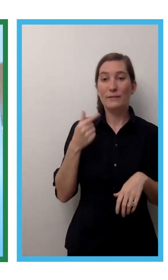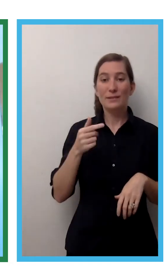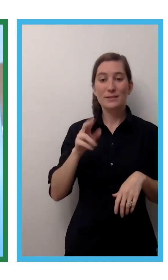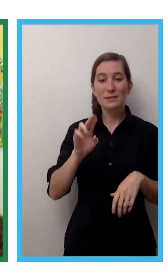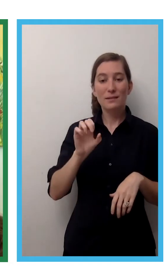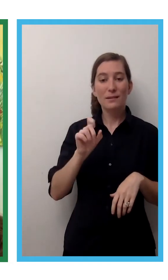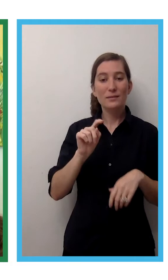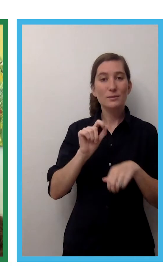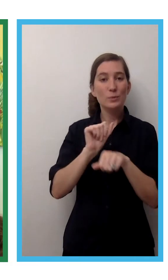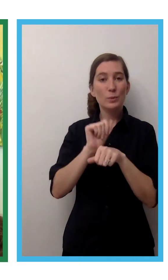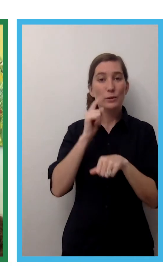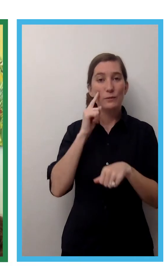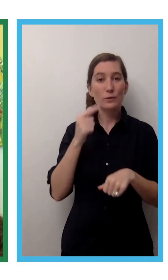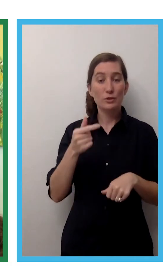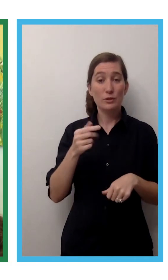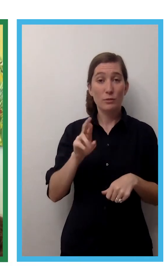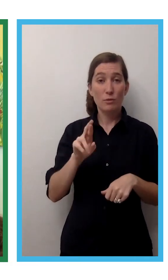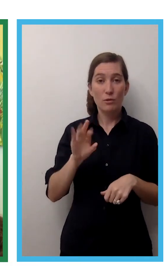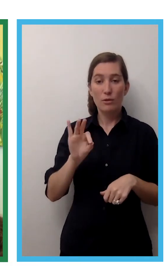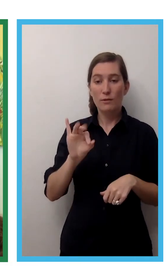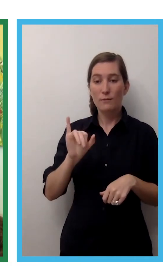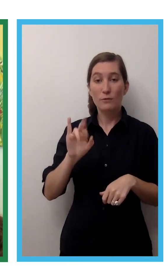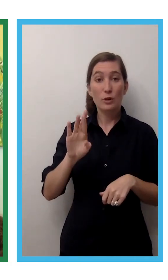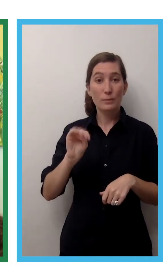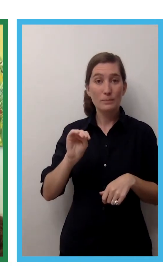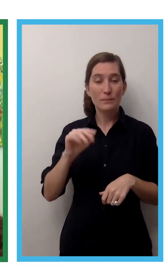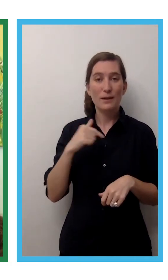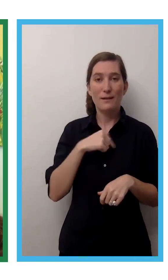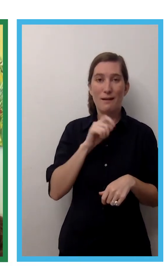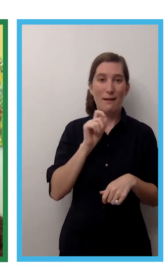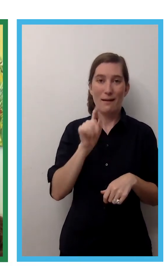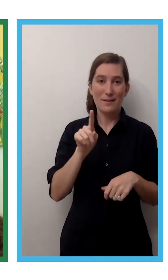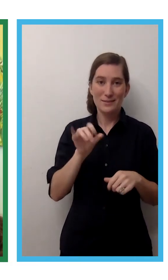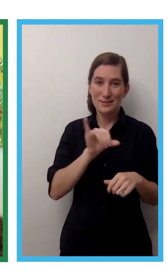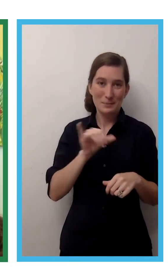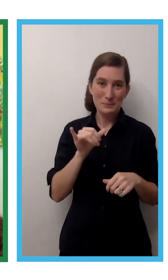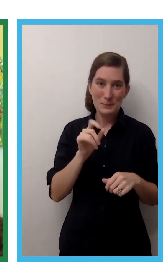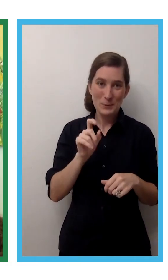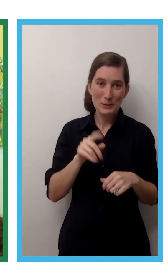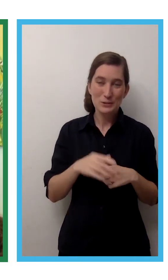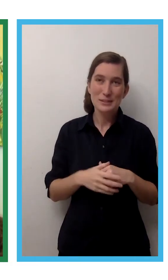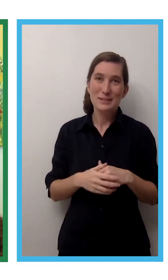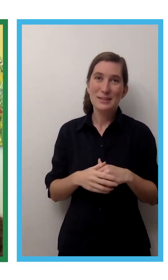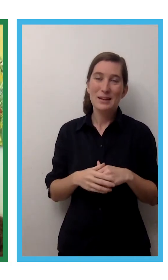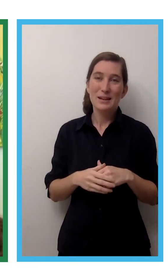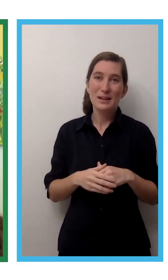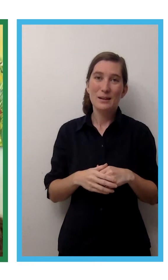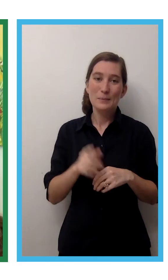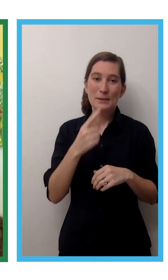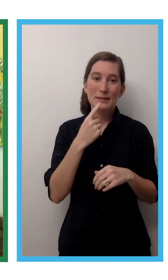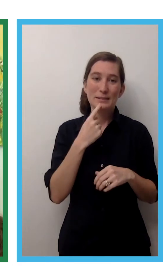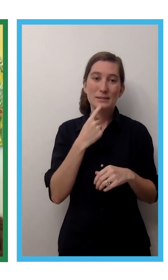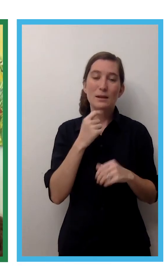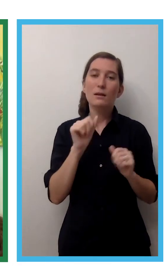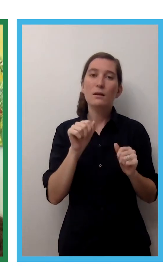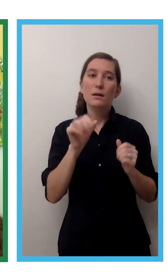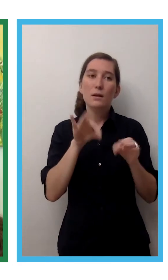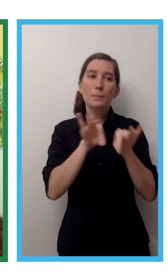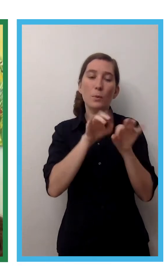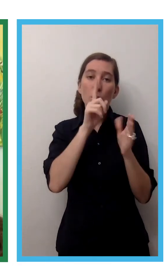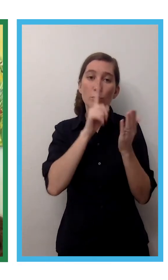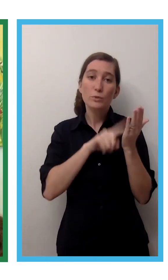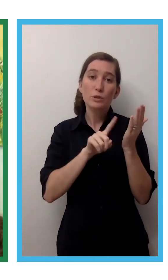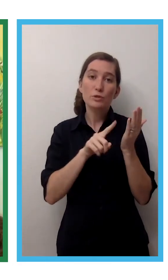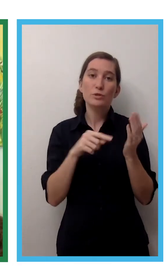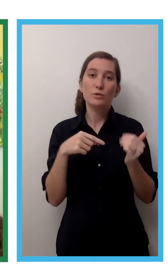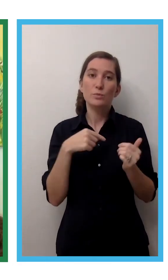And so I asked him the same question, and he said essentially to attach it to a goal. And when the research allows you to accomplish the